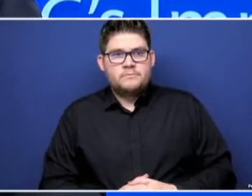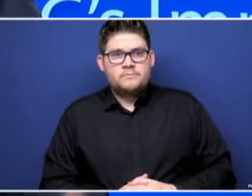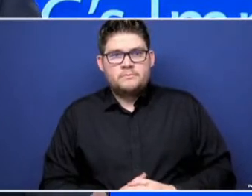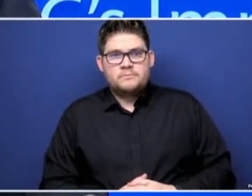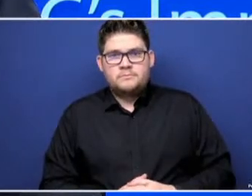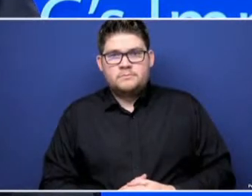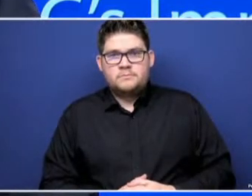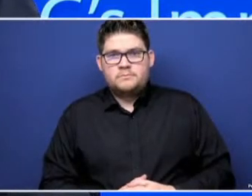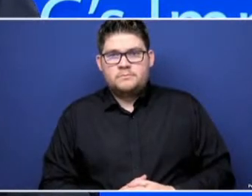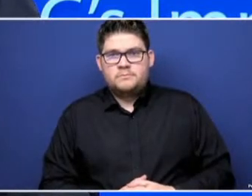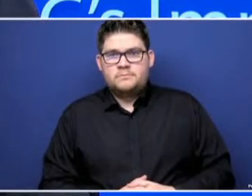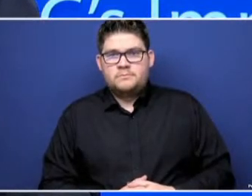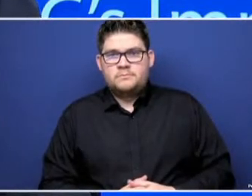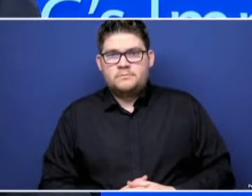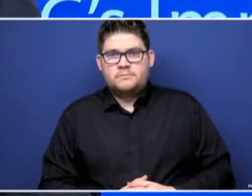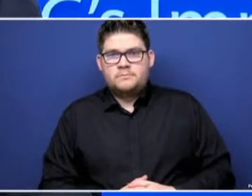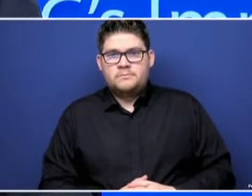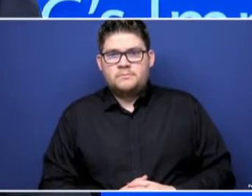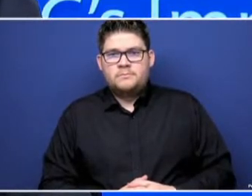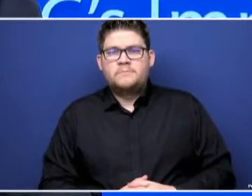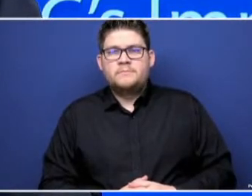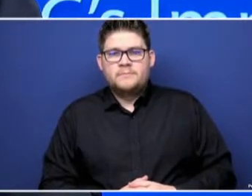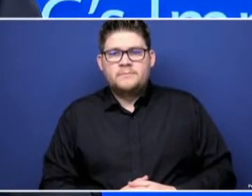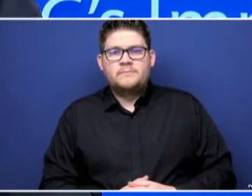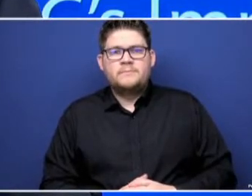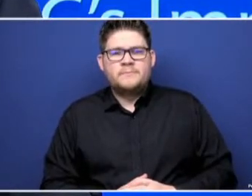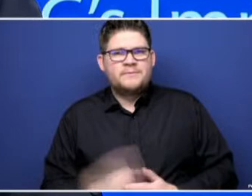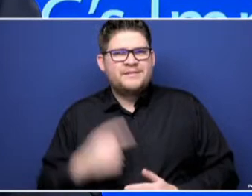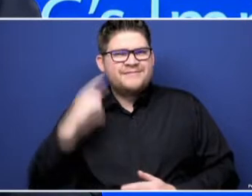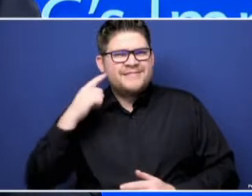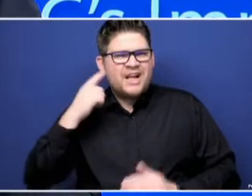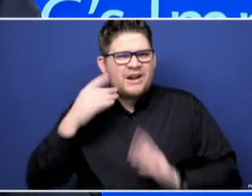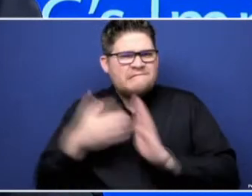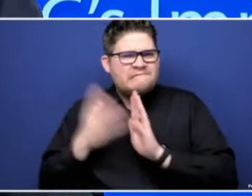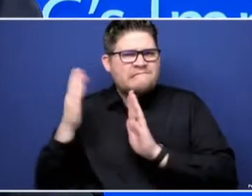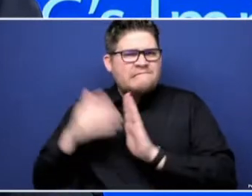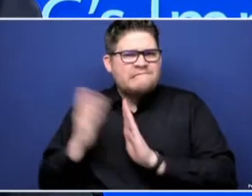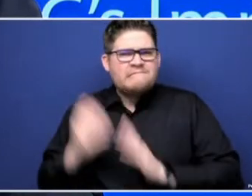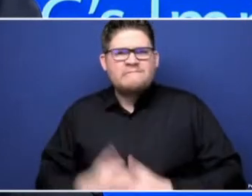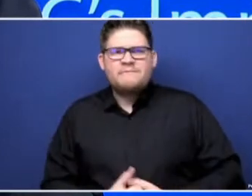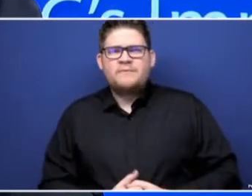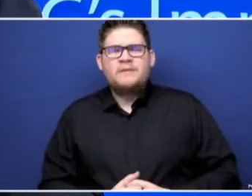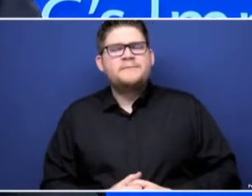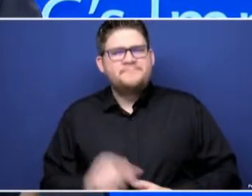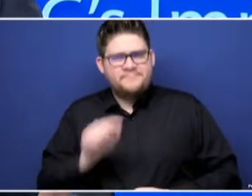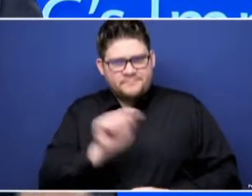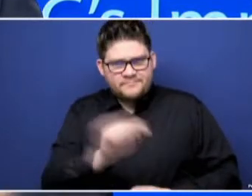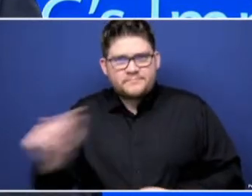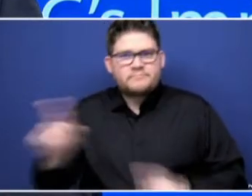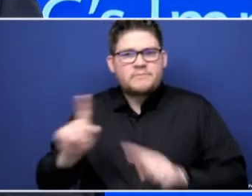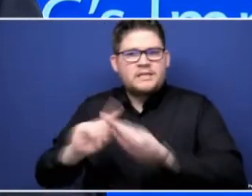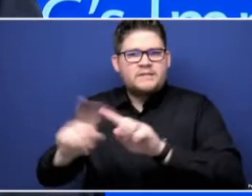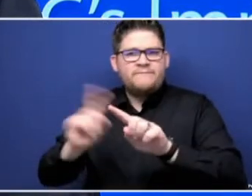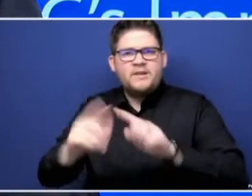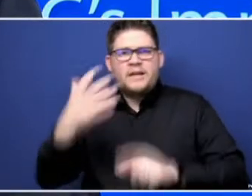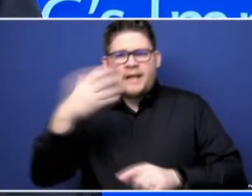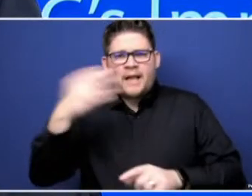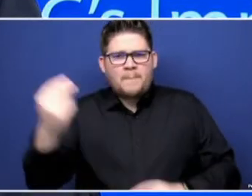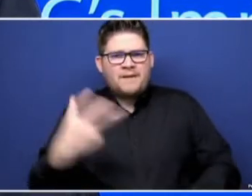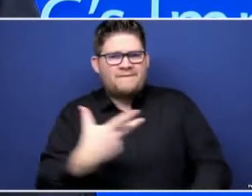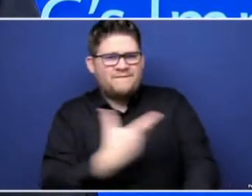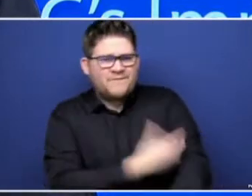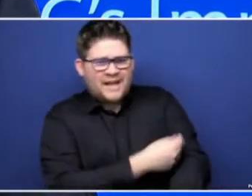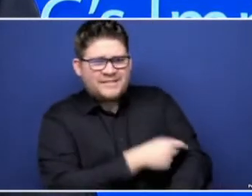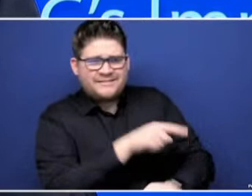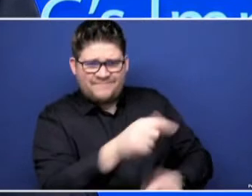education system are part of the community, and they're at risk as a result of that. So I'm hopeful that we're focusing our energies